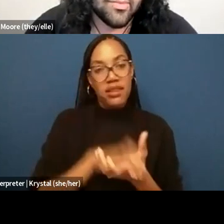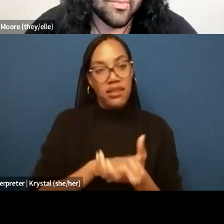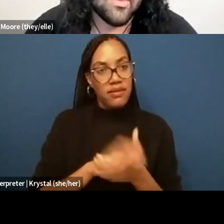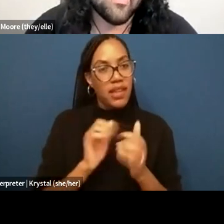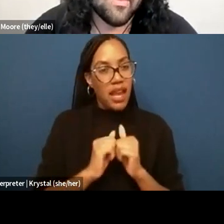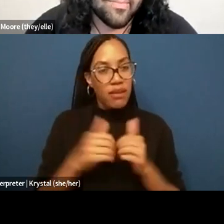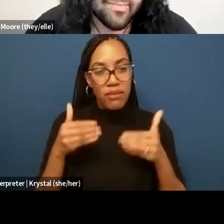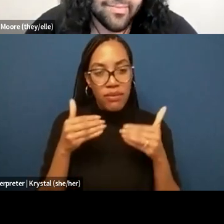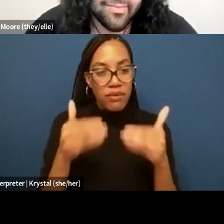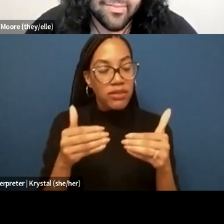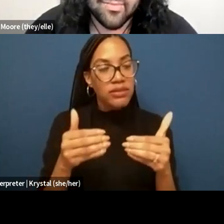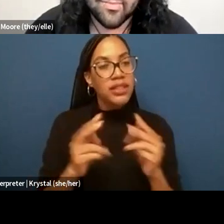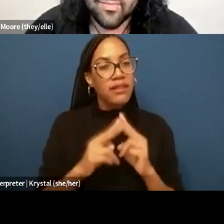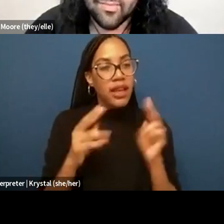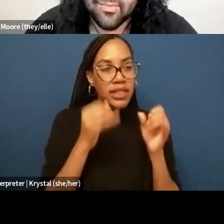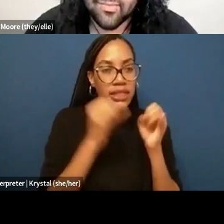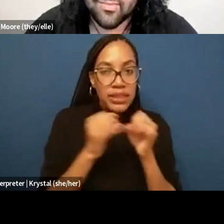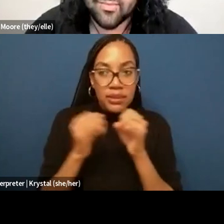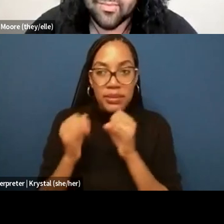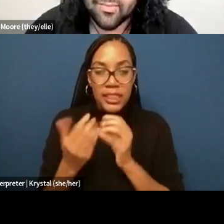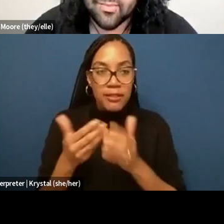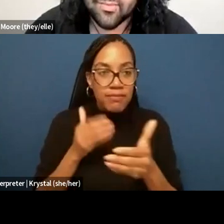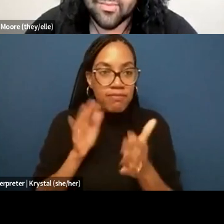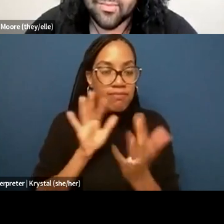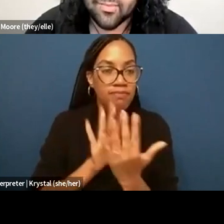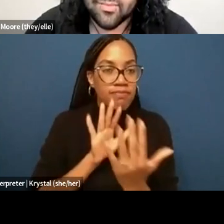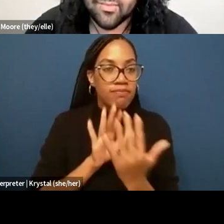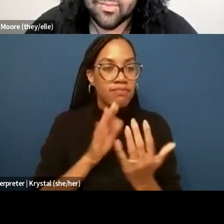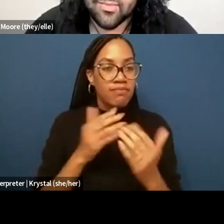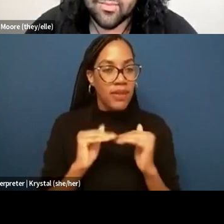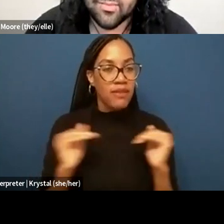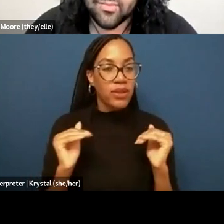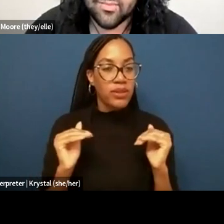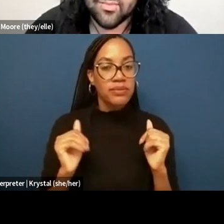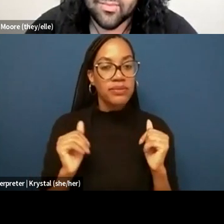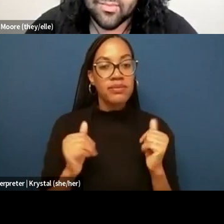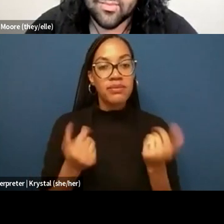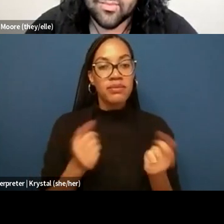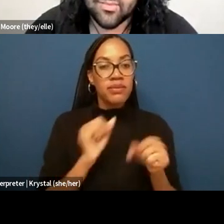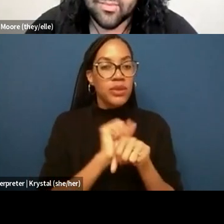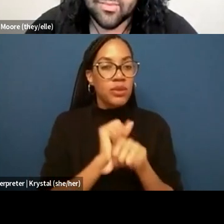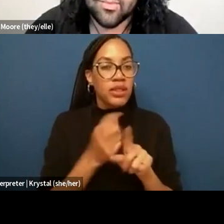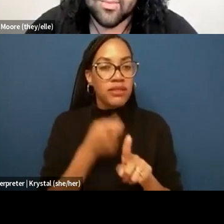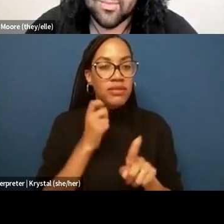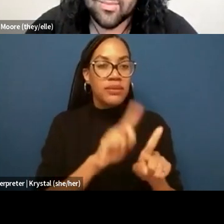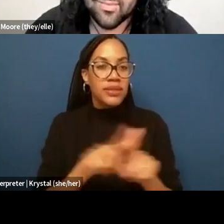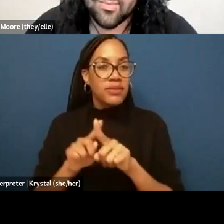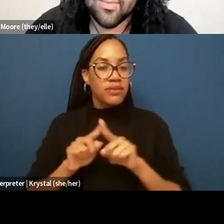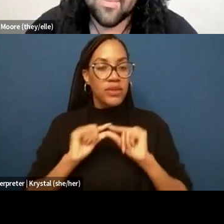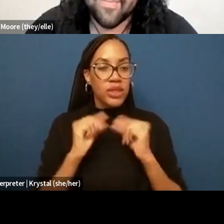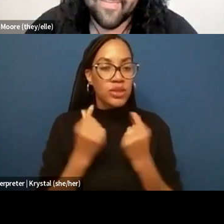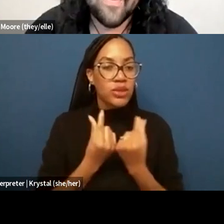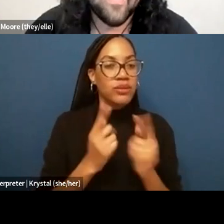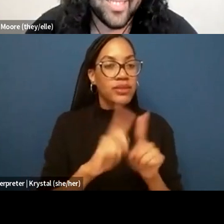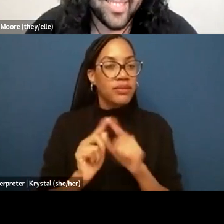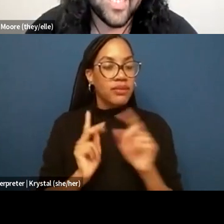very intimate level for many of us. The work by Mia Mingus, by Ignacio Rivera, of even